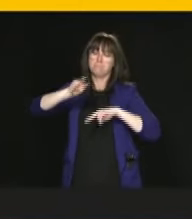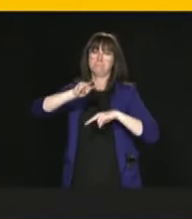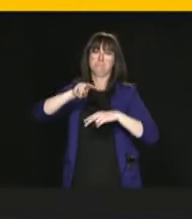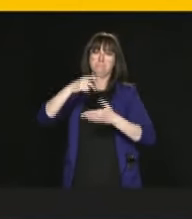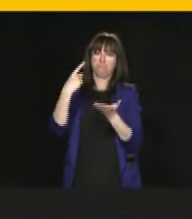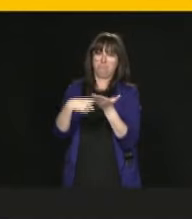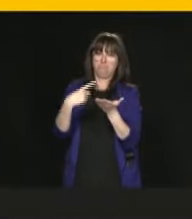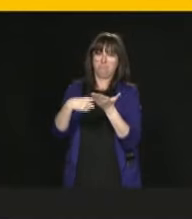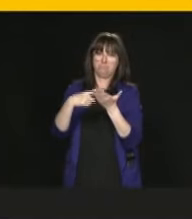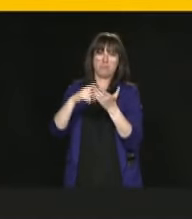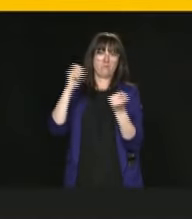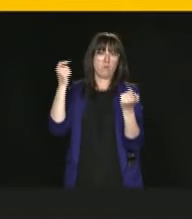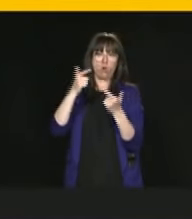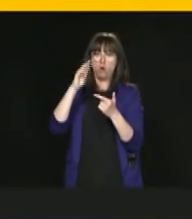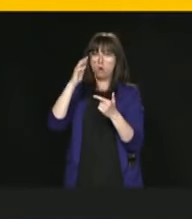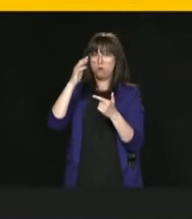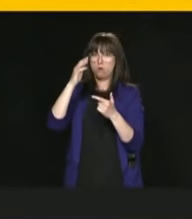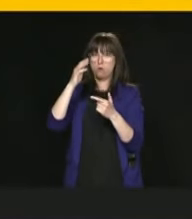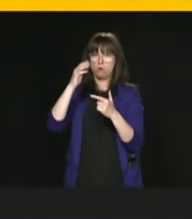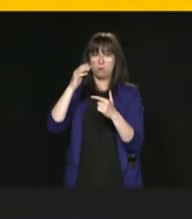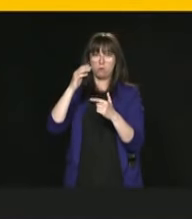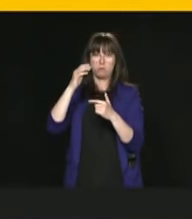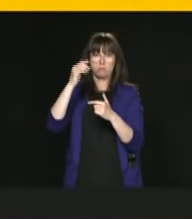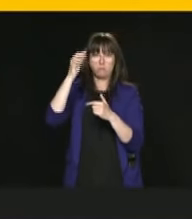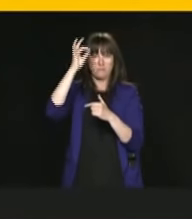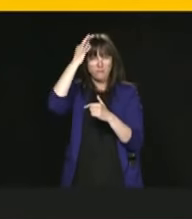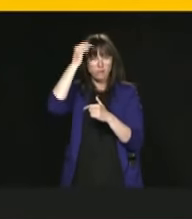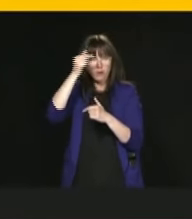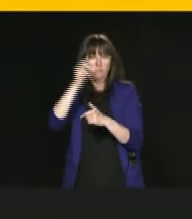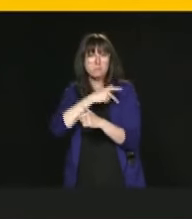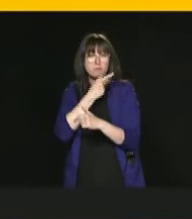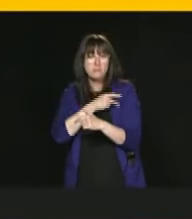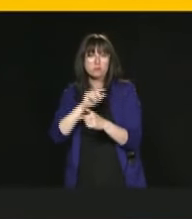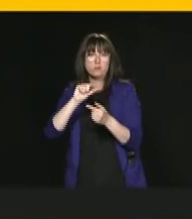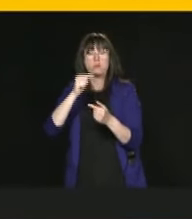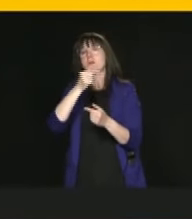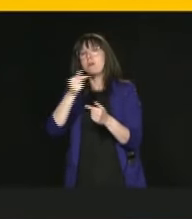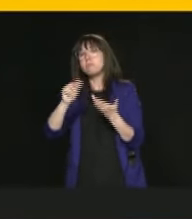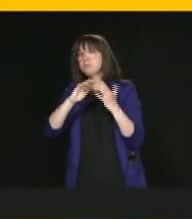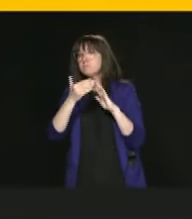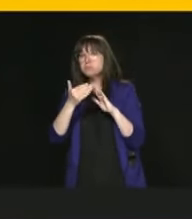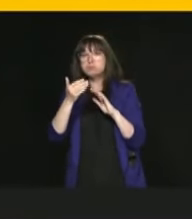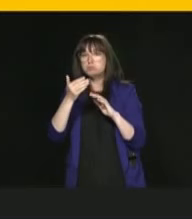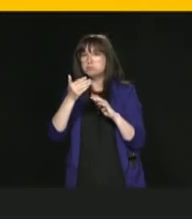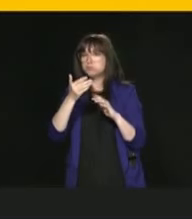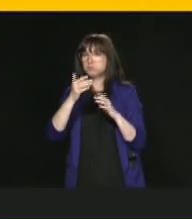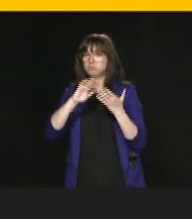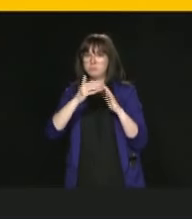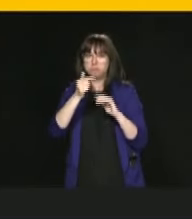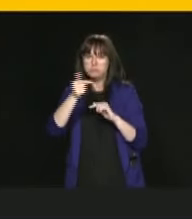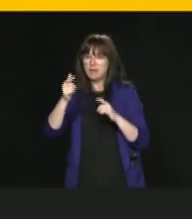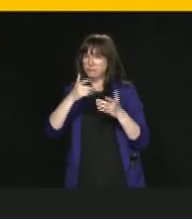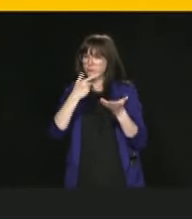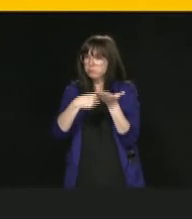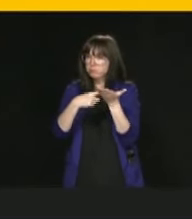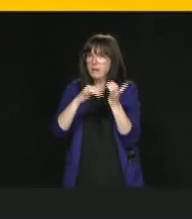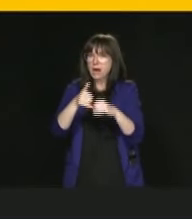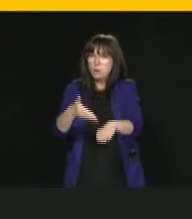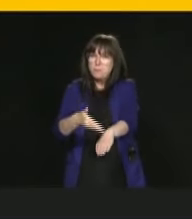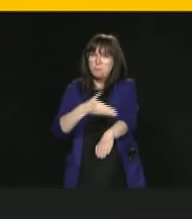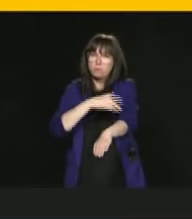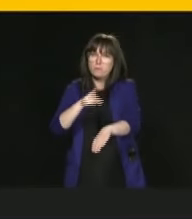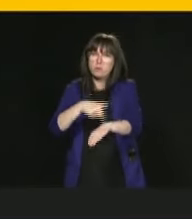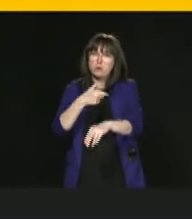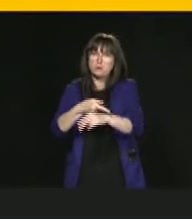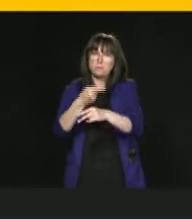to see how we can do better. And just about masks, Dr. Tam, I'm hoping to find out what you're hearing from your chief